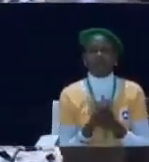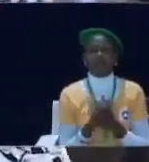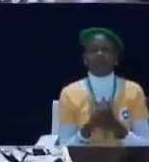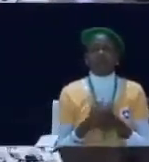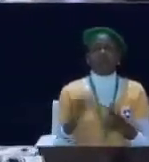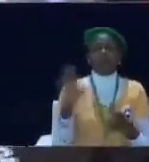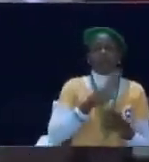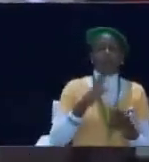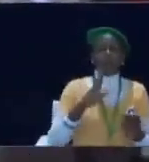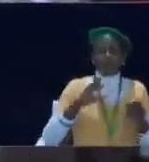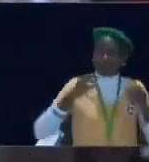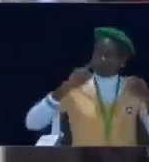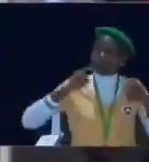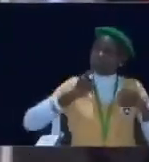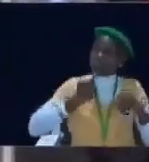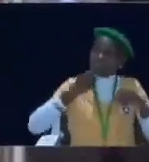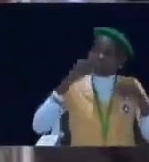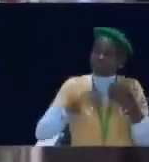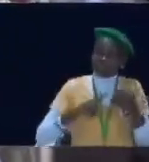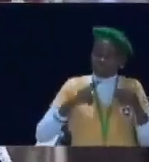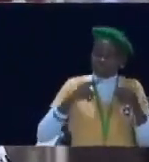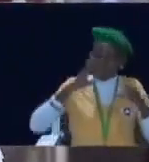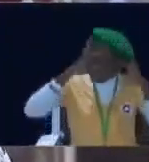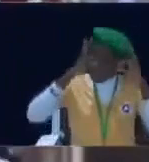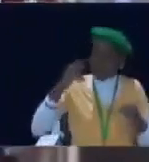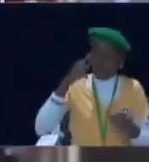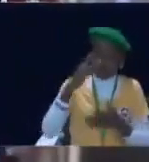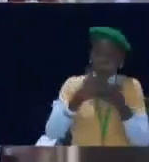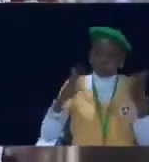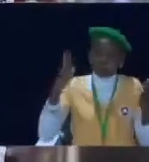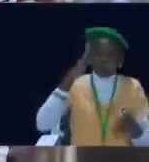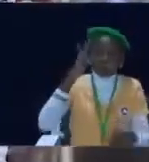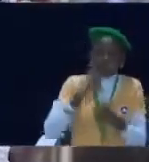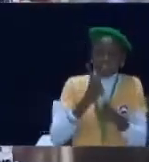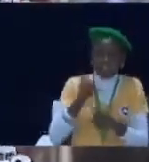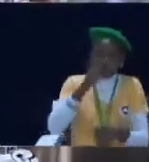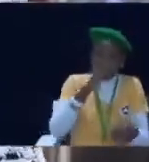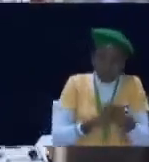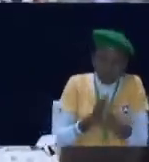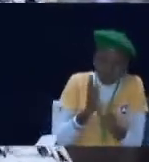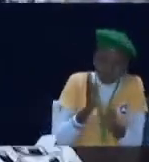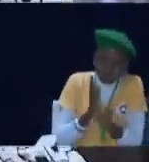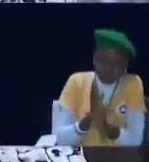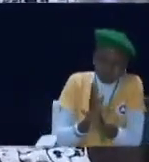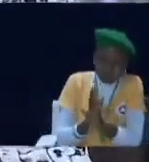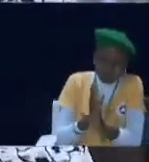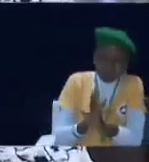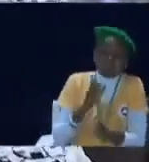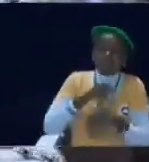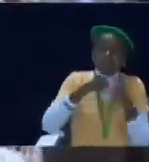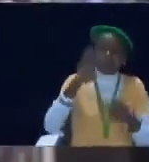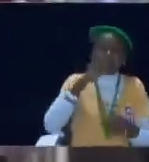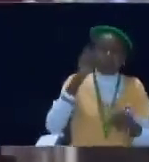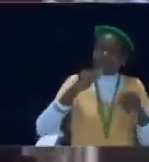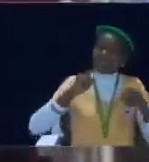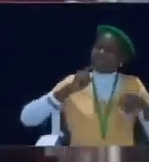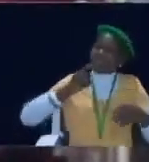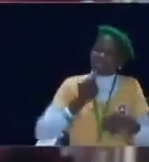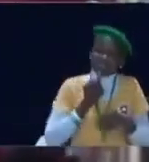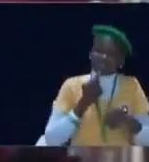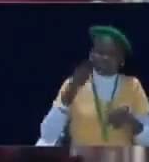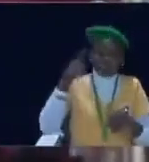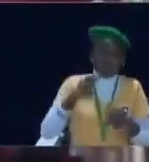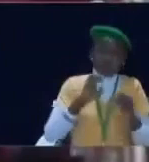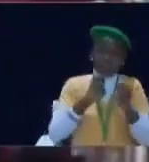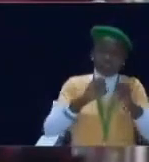Your desperation for something will keep you on track. When you are desperate for